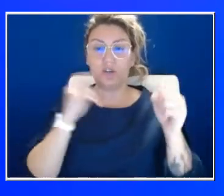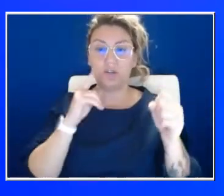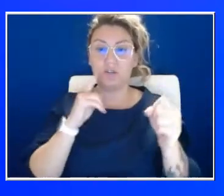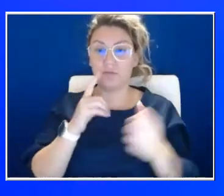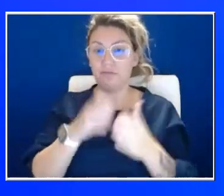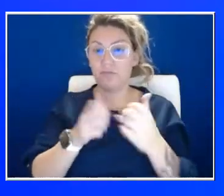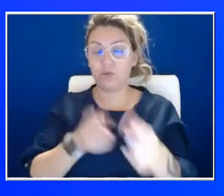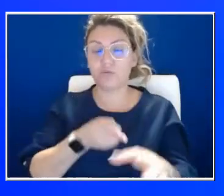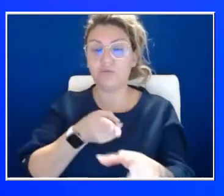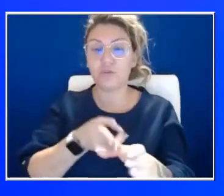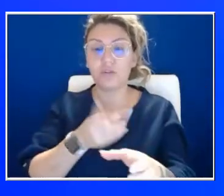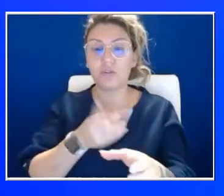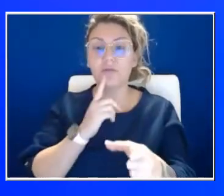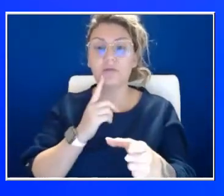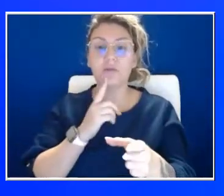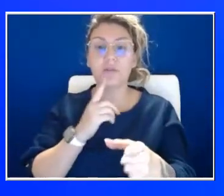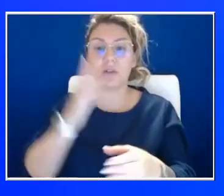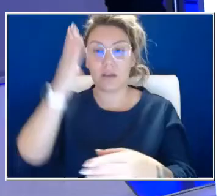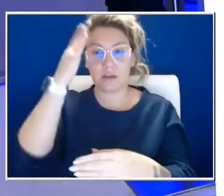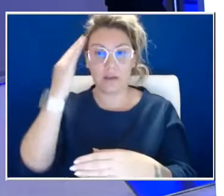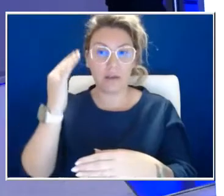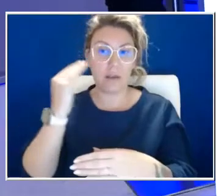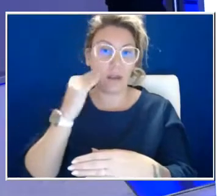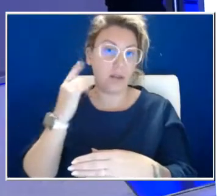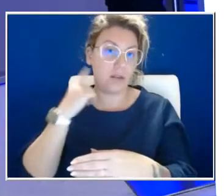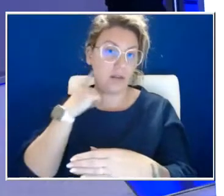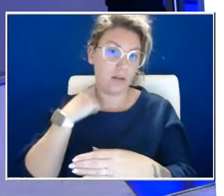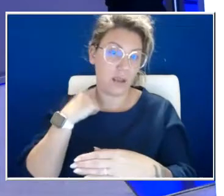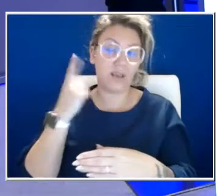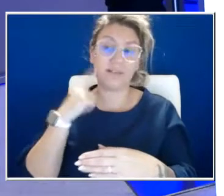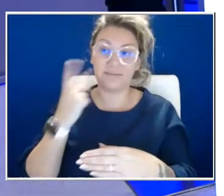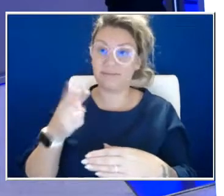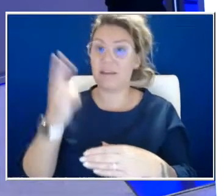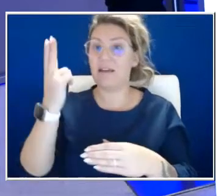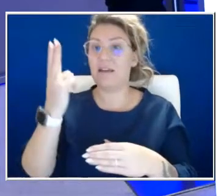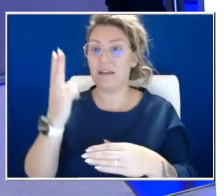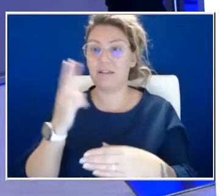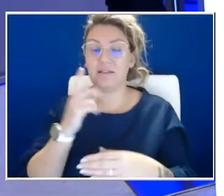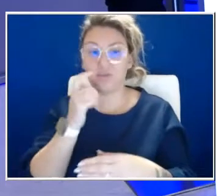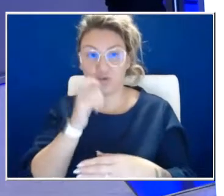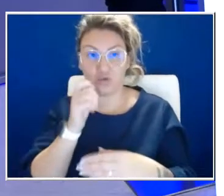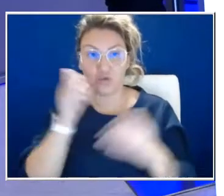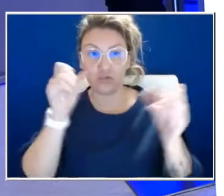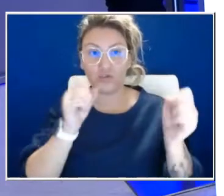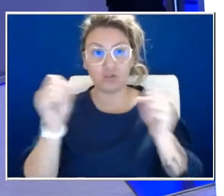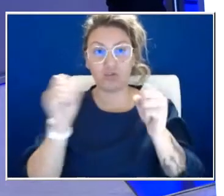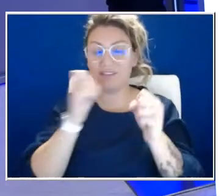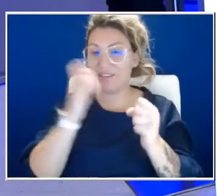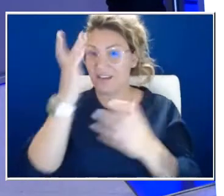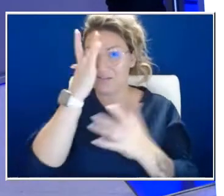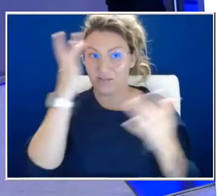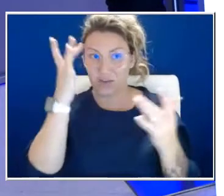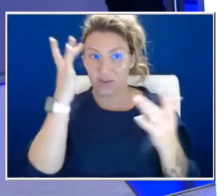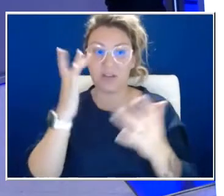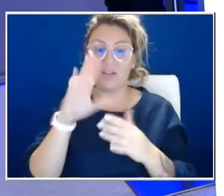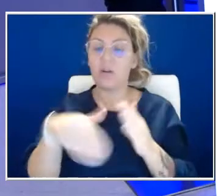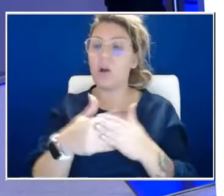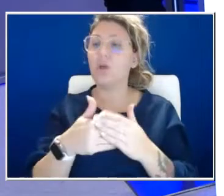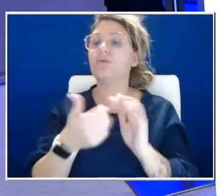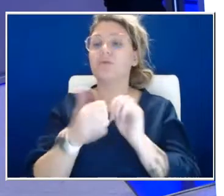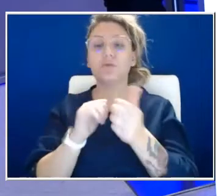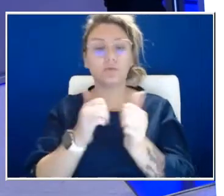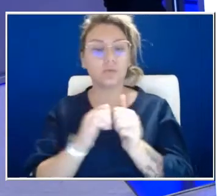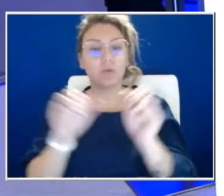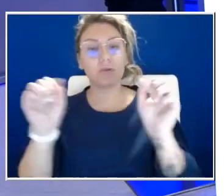neck injury is highest. You always cheer. mention that, yeah. Yeah, and so we don't want to forget that, and yet every sport is potentially at